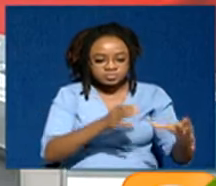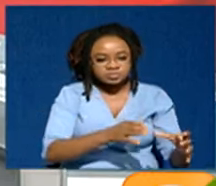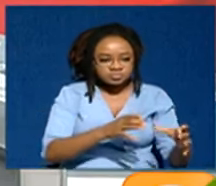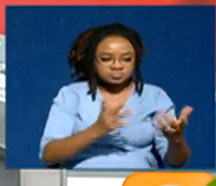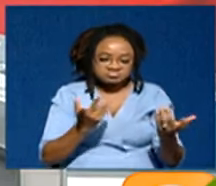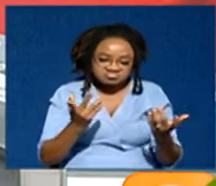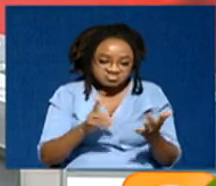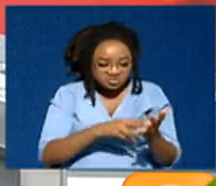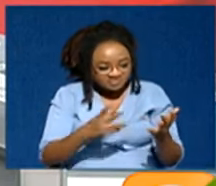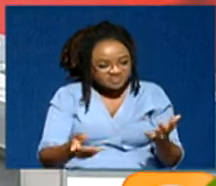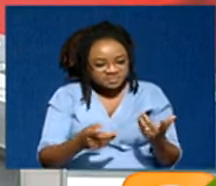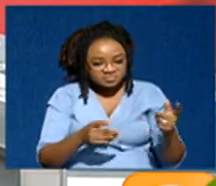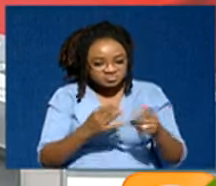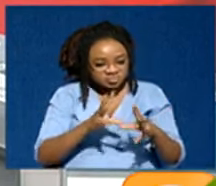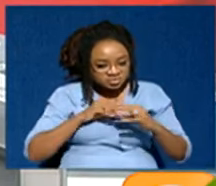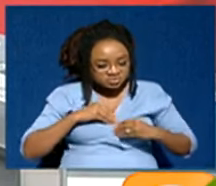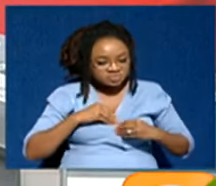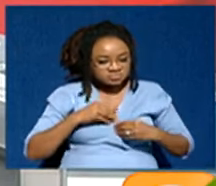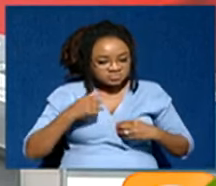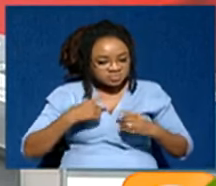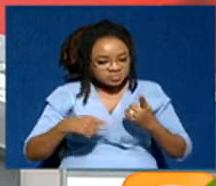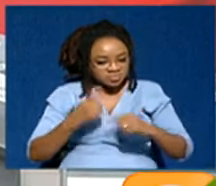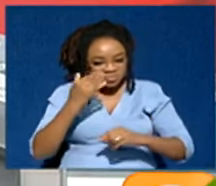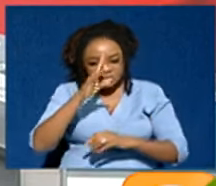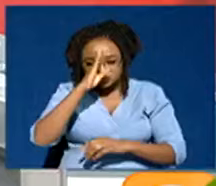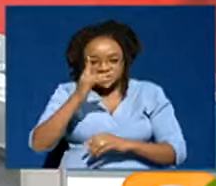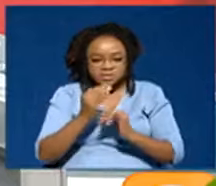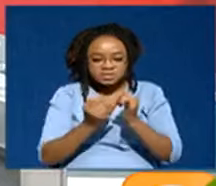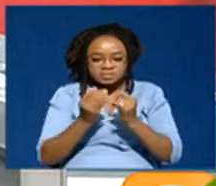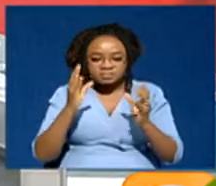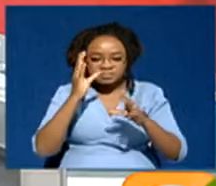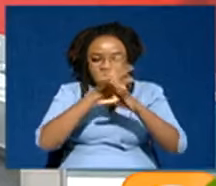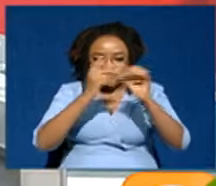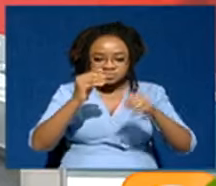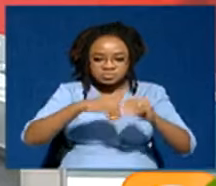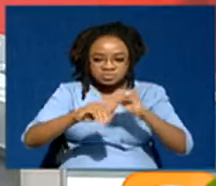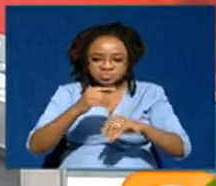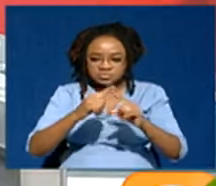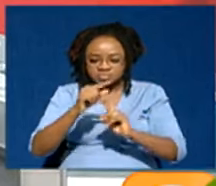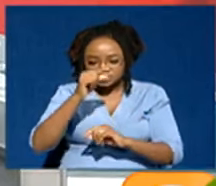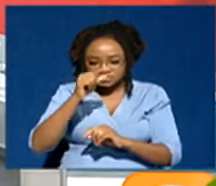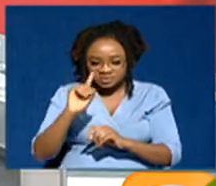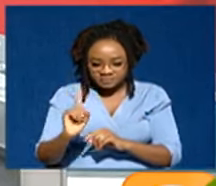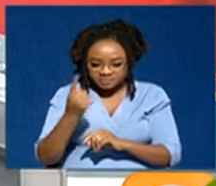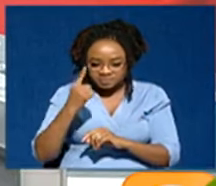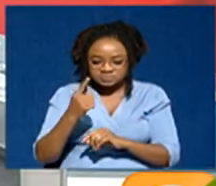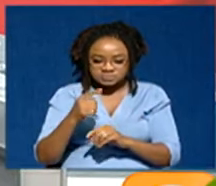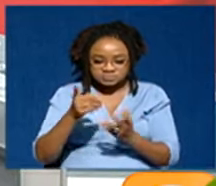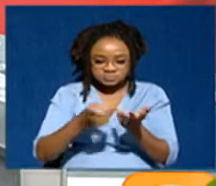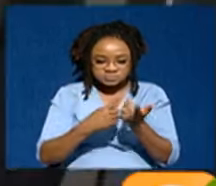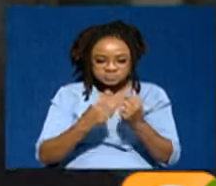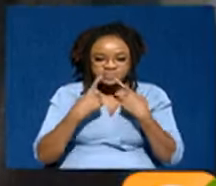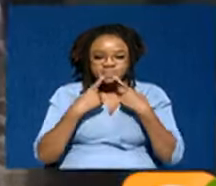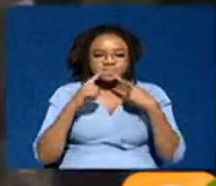to concede victory in Sunday's presidential election. A government official has confirmed this. Now, the first set of tallies